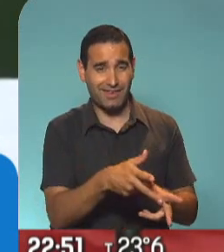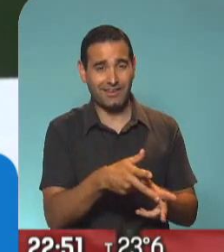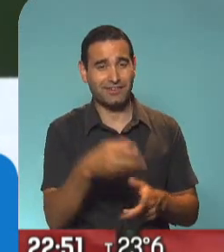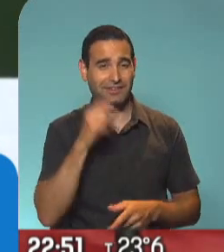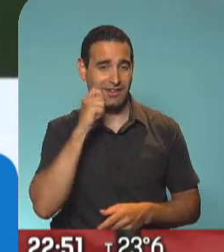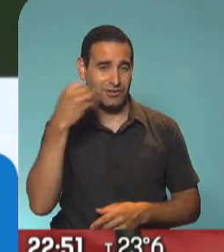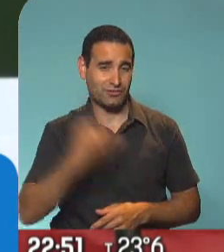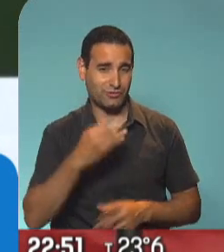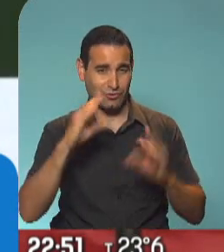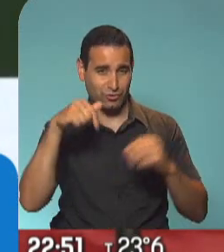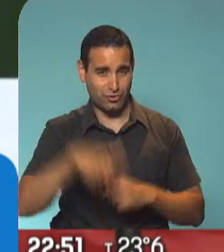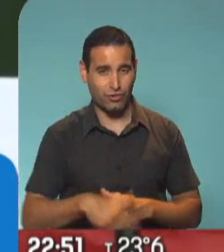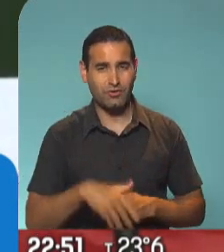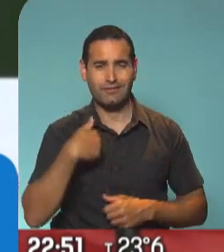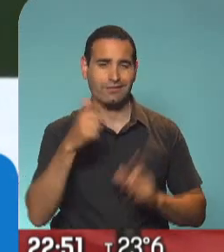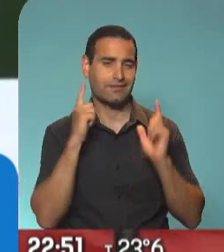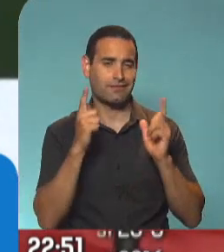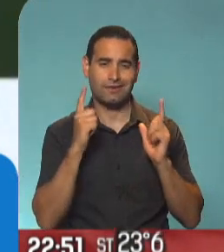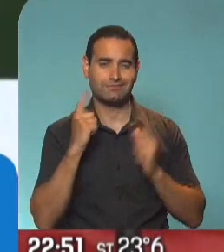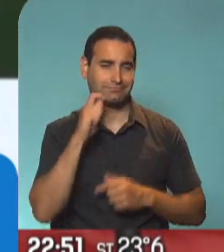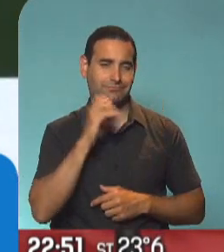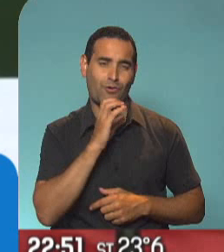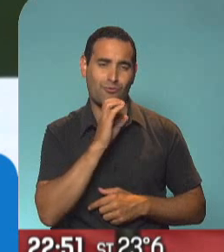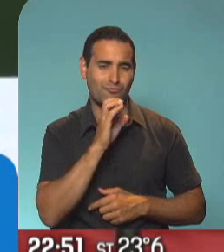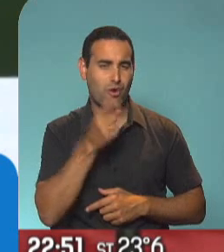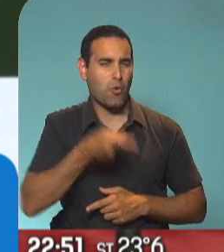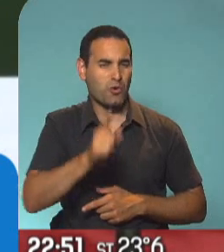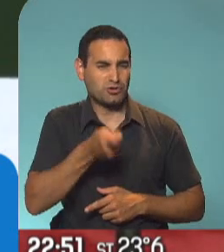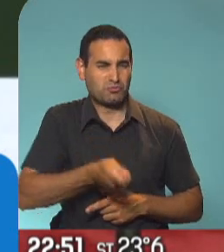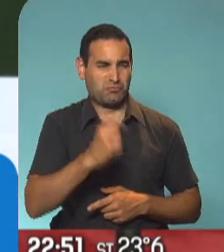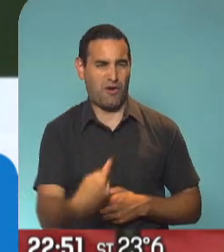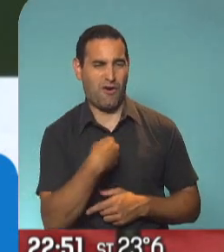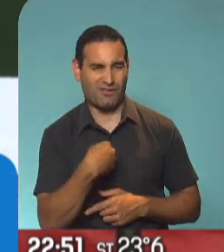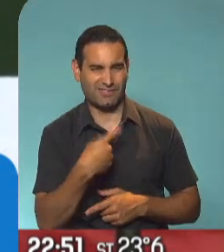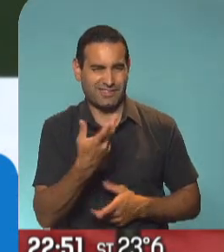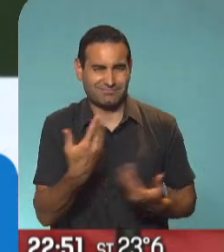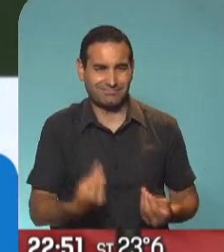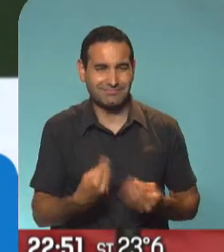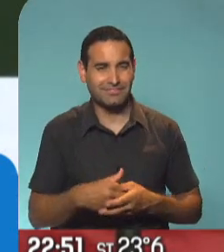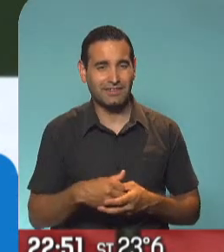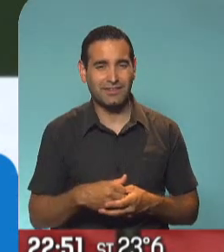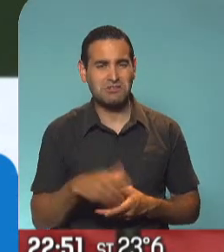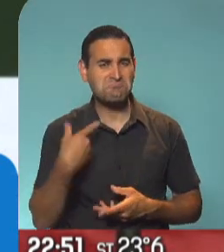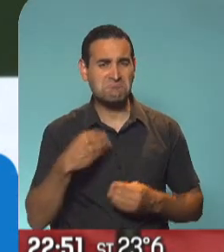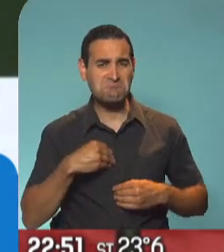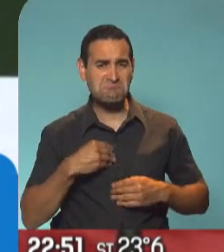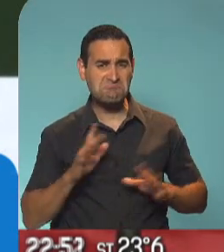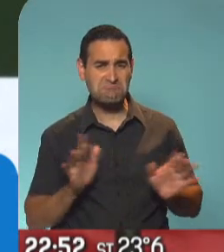journey. It's so much fun. They want to impeach you. They want to do worse than that.